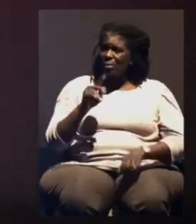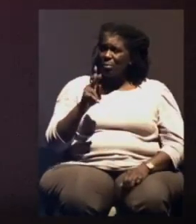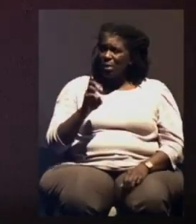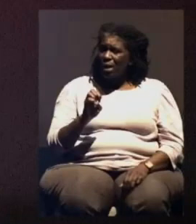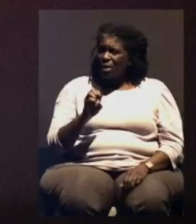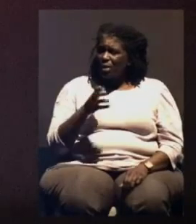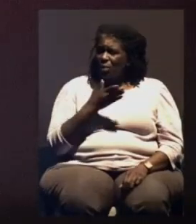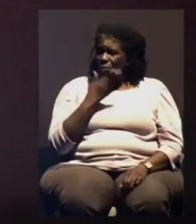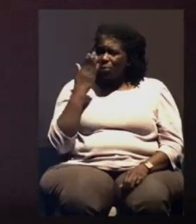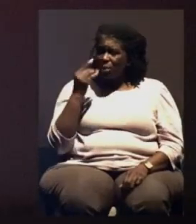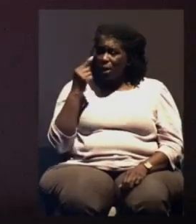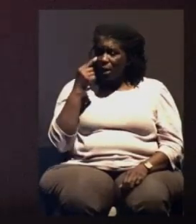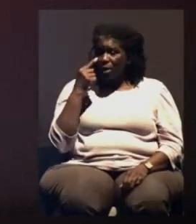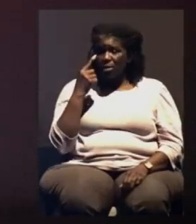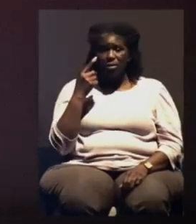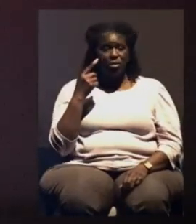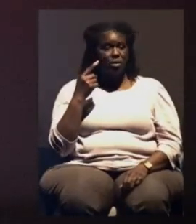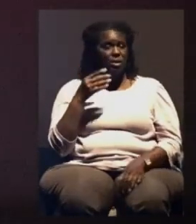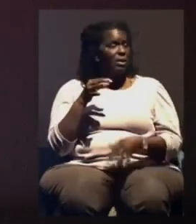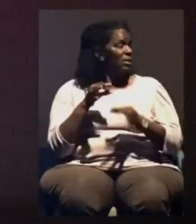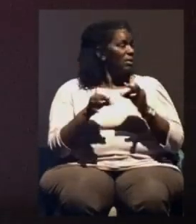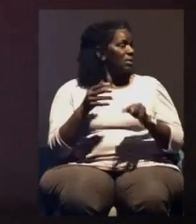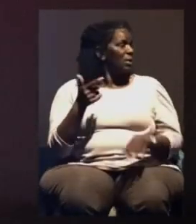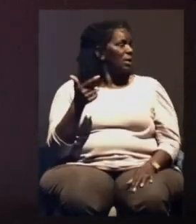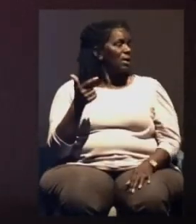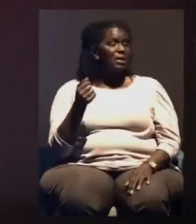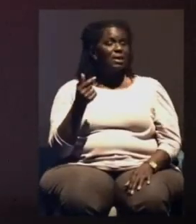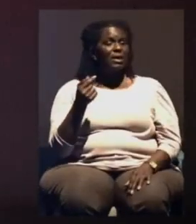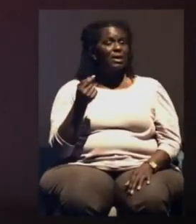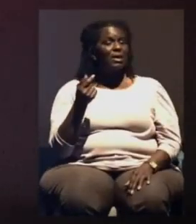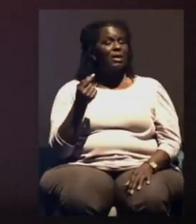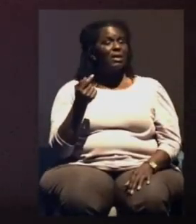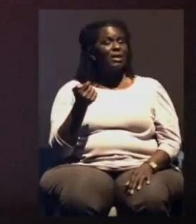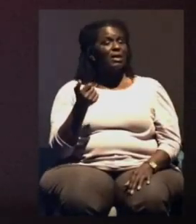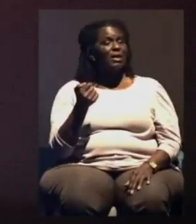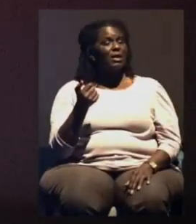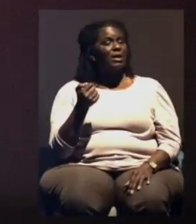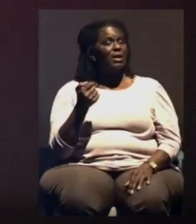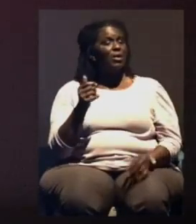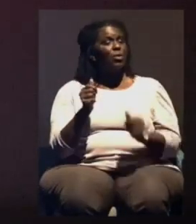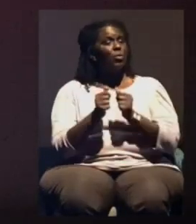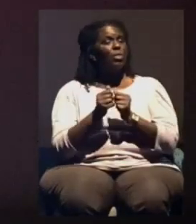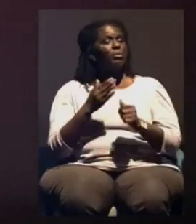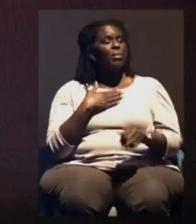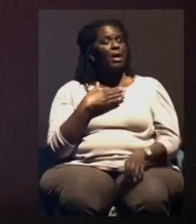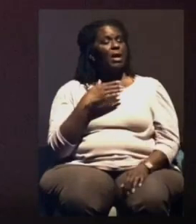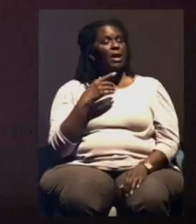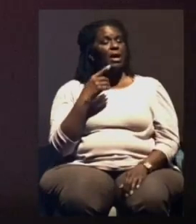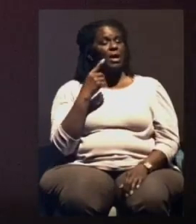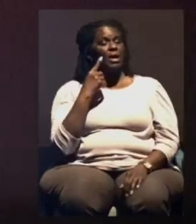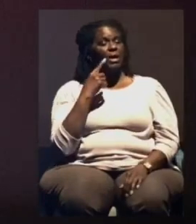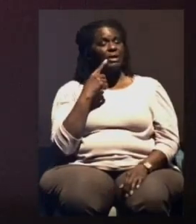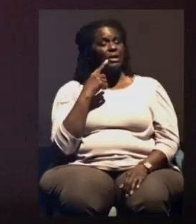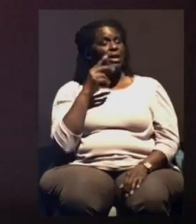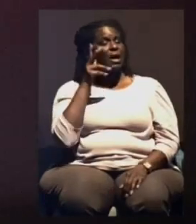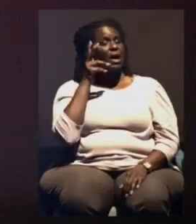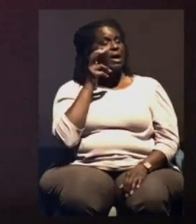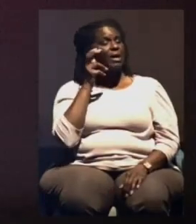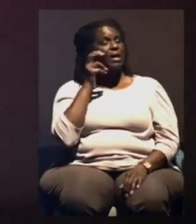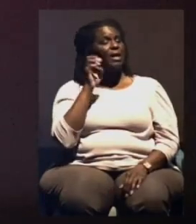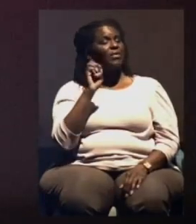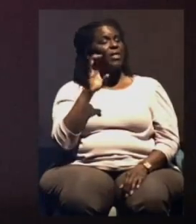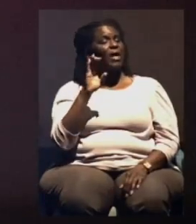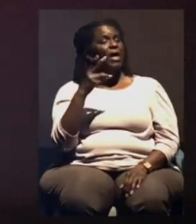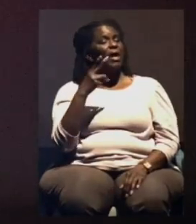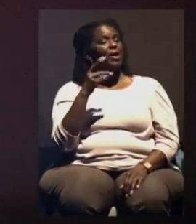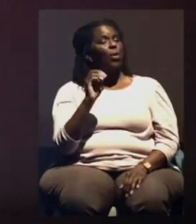eyes. He says, oh, it's very simple. I make this clicking sound with my tongue, and I hear the echolocation come back,